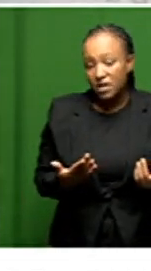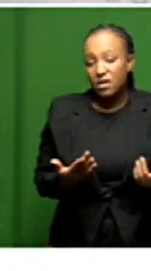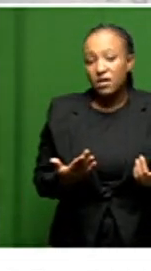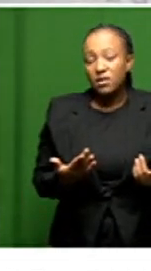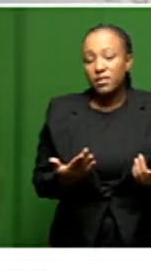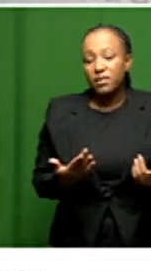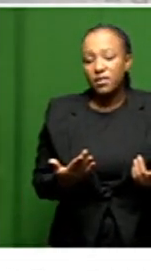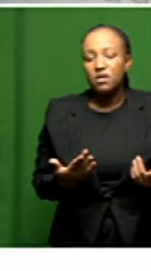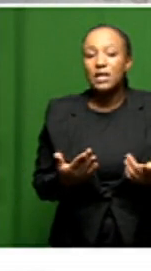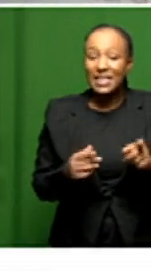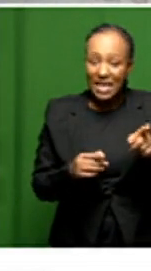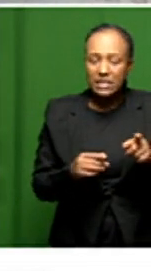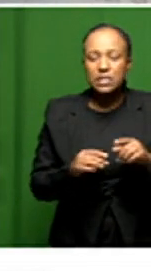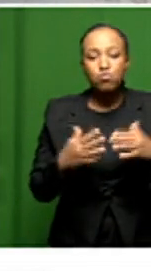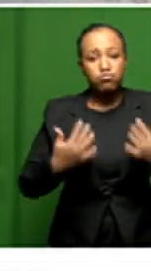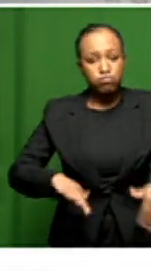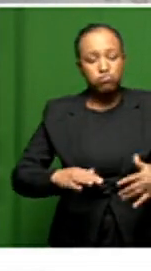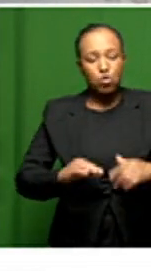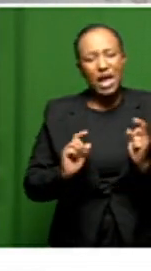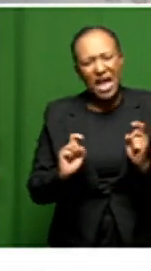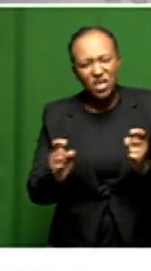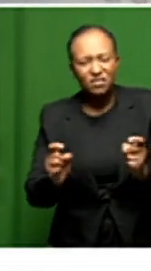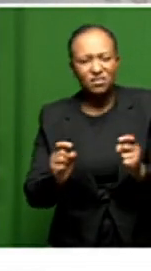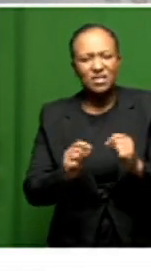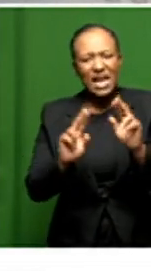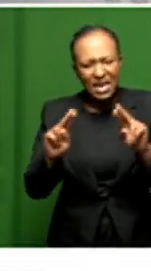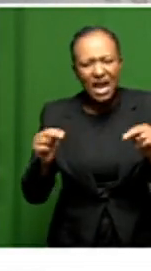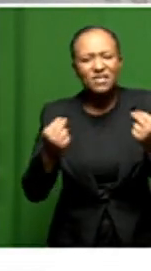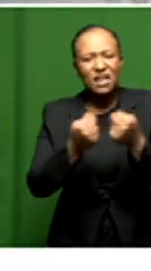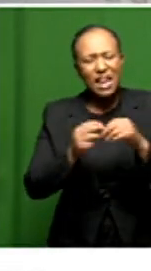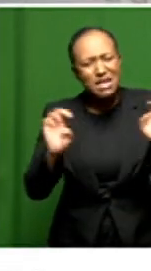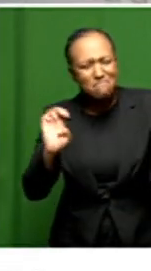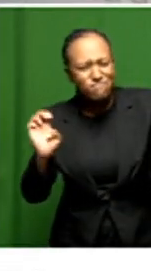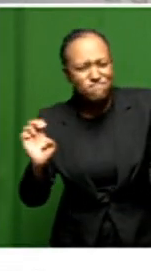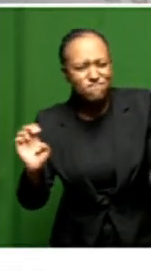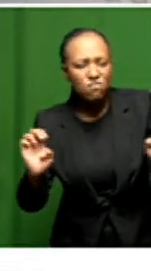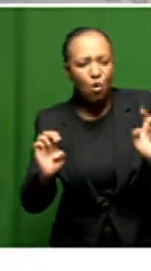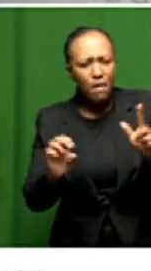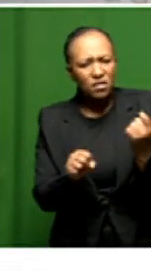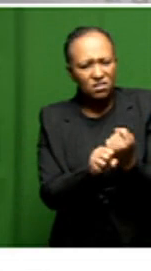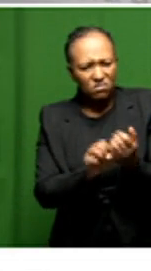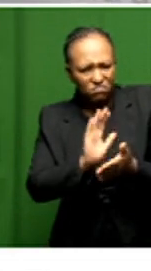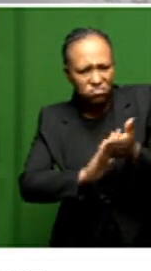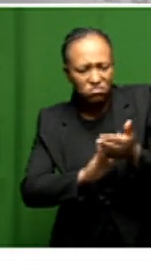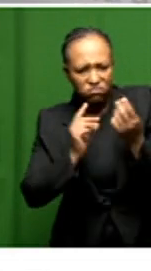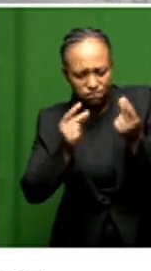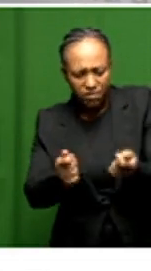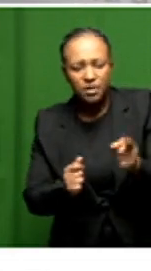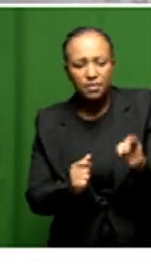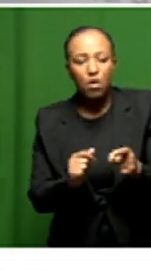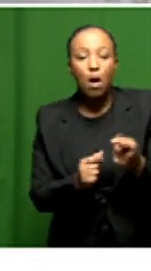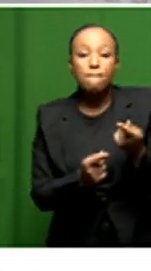there's an urgent national emergency that requires us to move as quickly as possible. So with the money